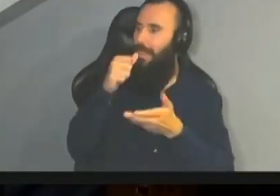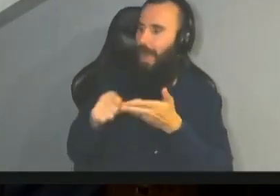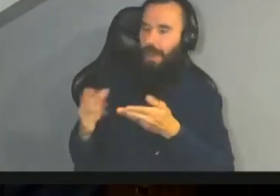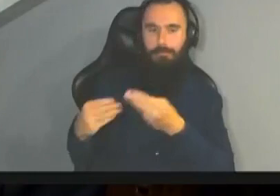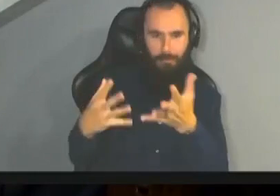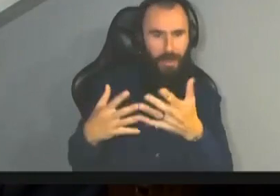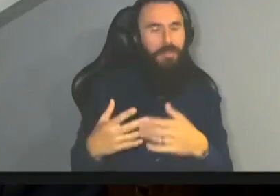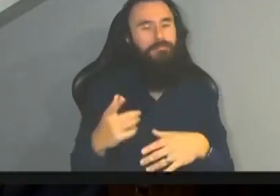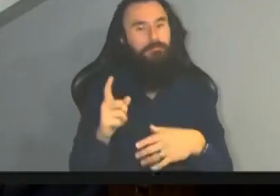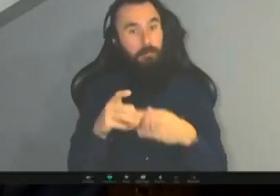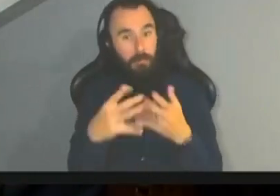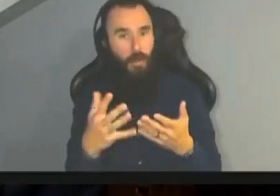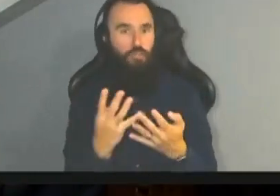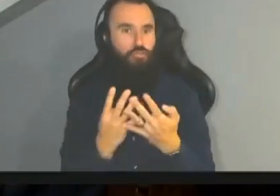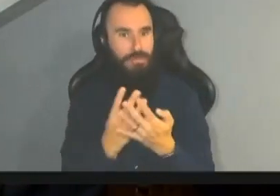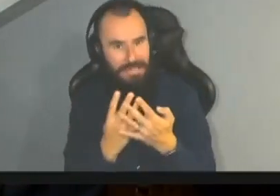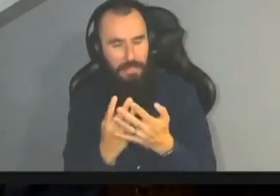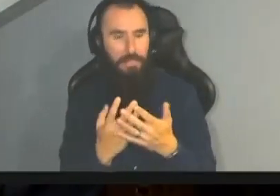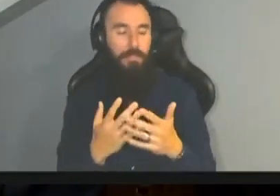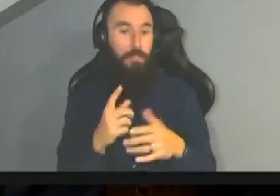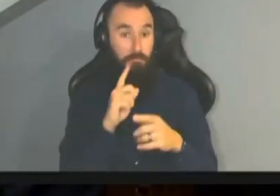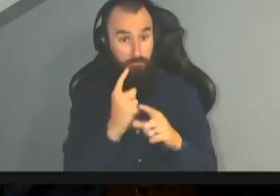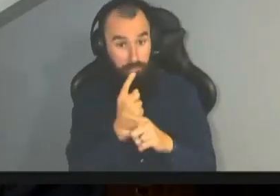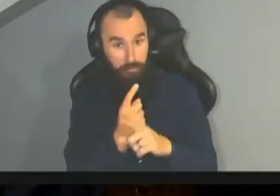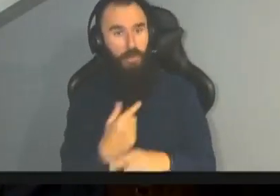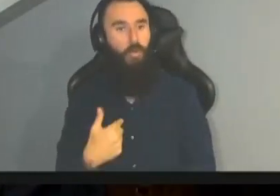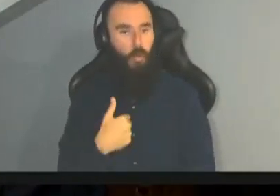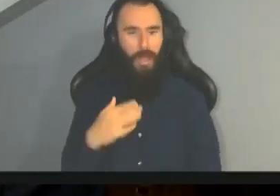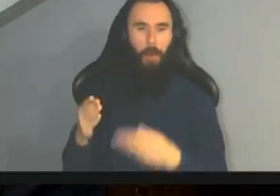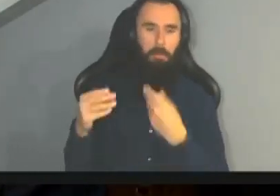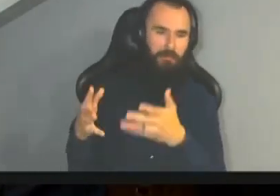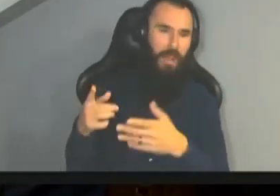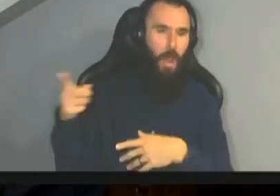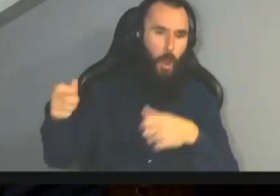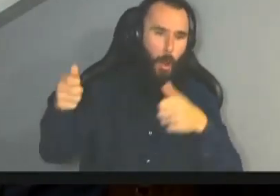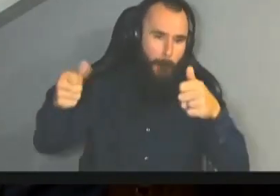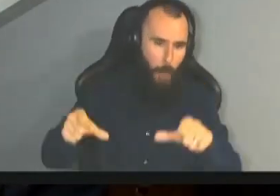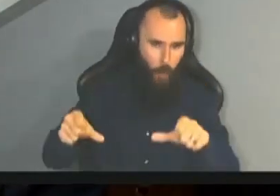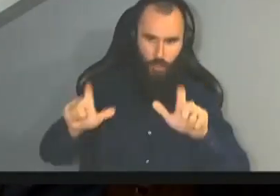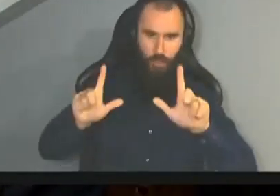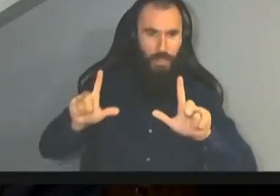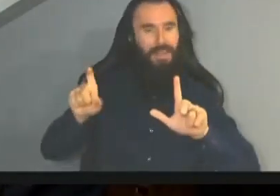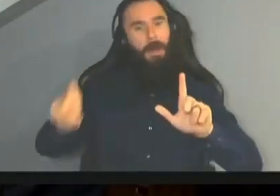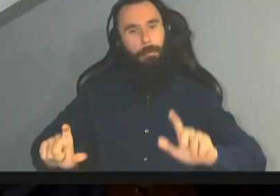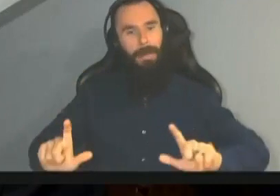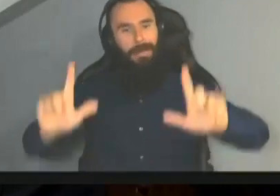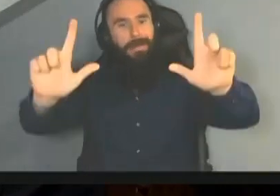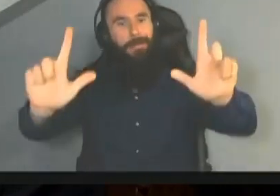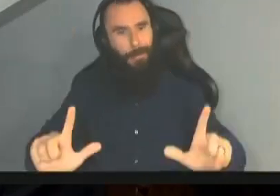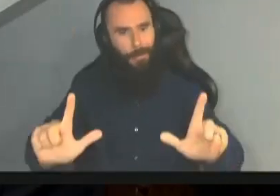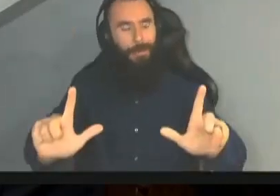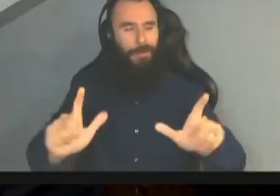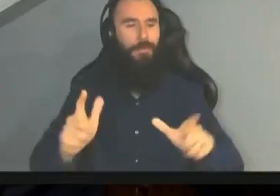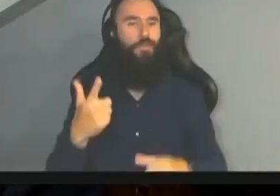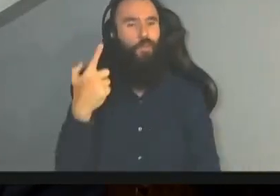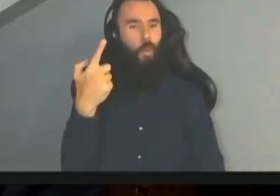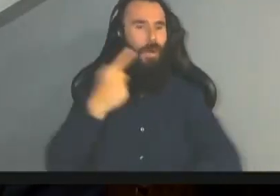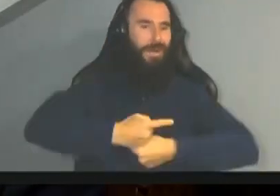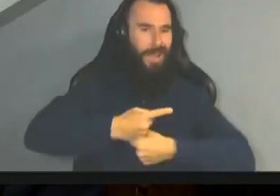screening, and then we'll provide them with a poster, and they'll have to post a notice for 21 days prior